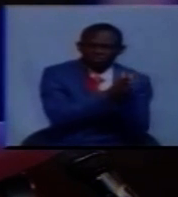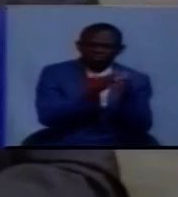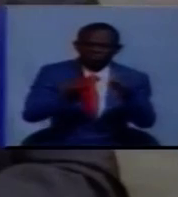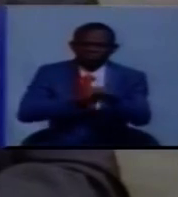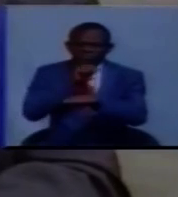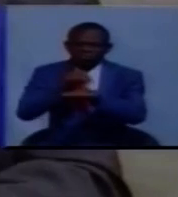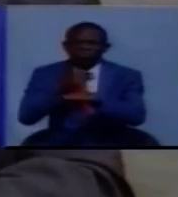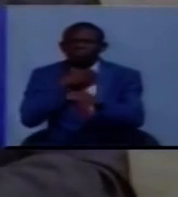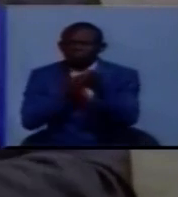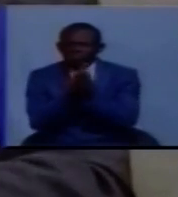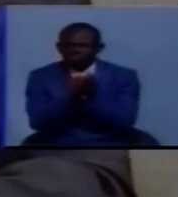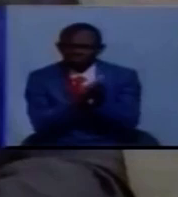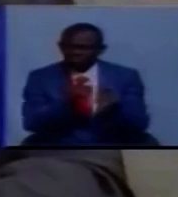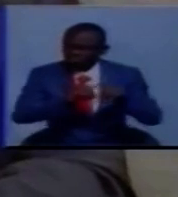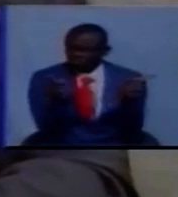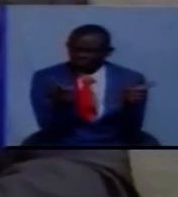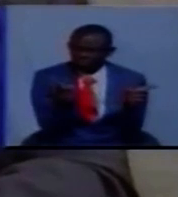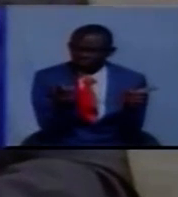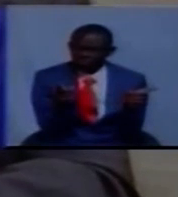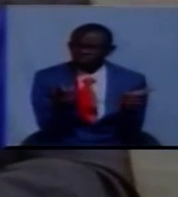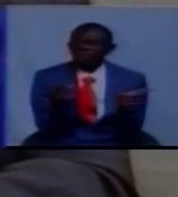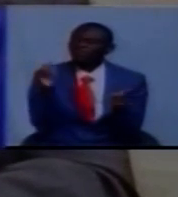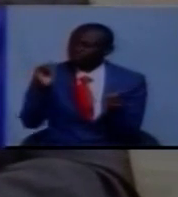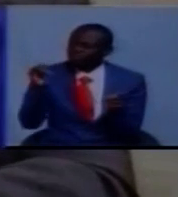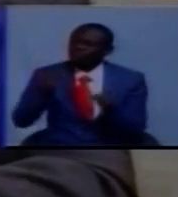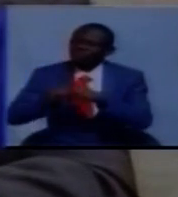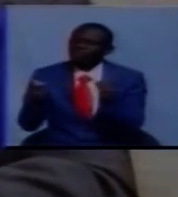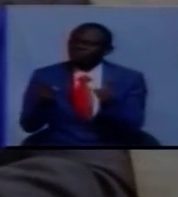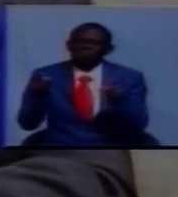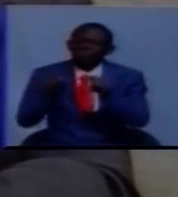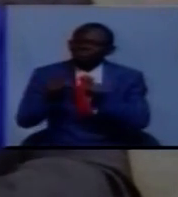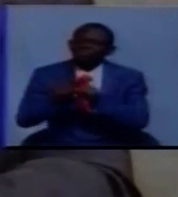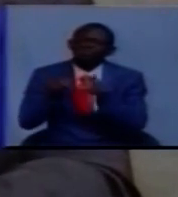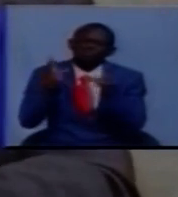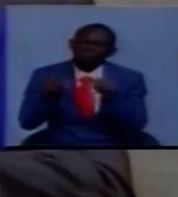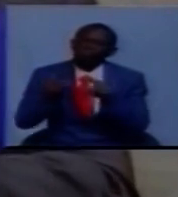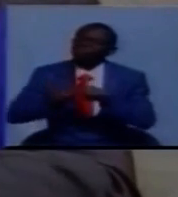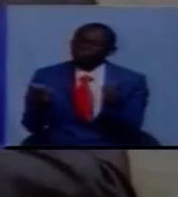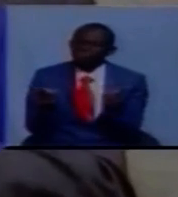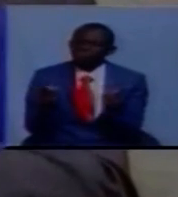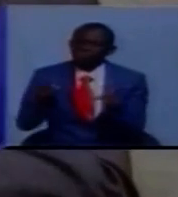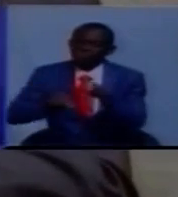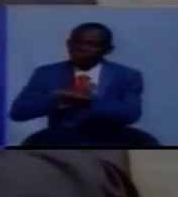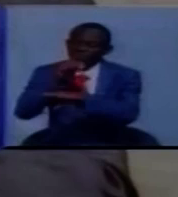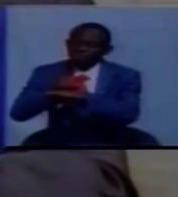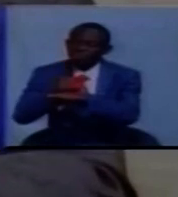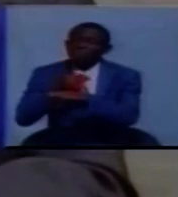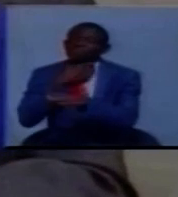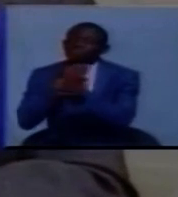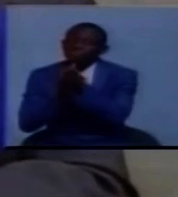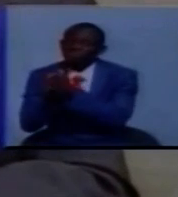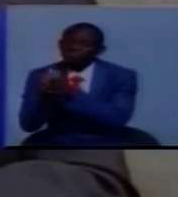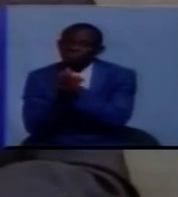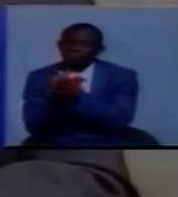it is. Well, it could not be the same, but national interest and public interest to some extent, they are so a matter